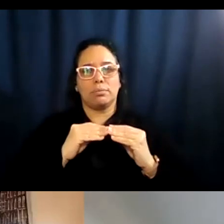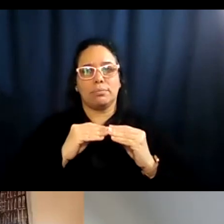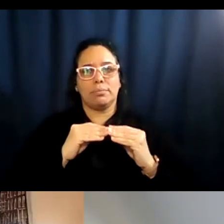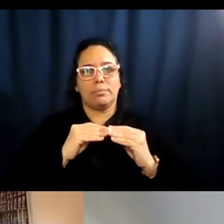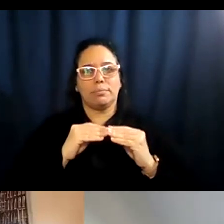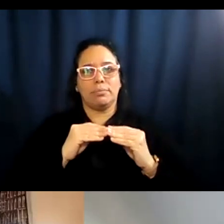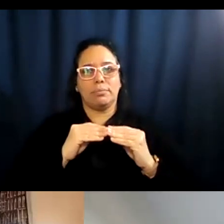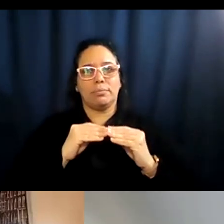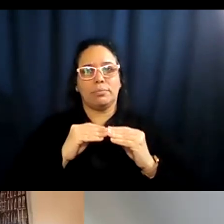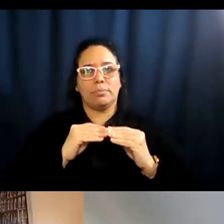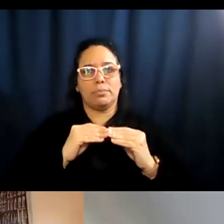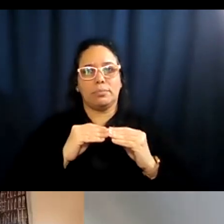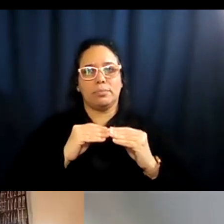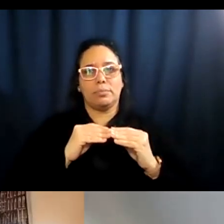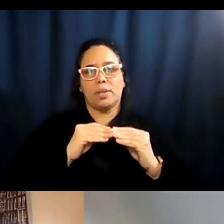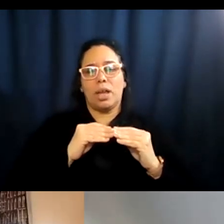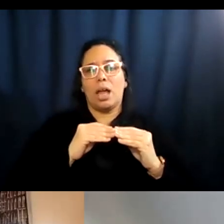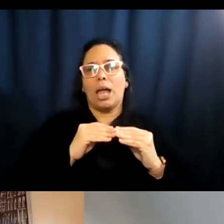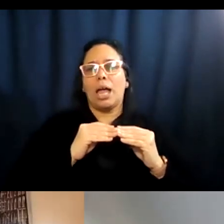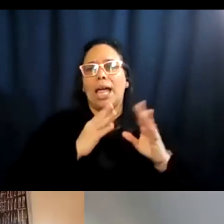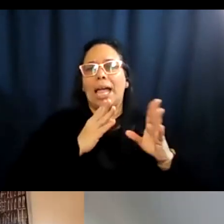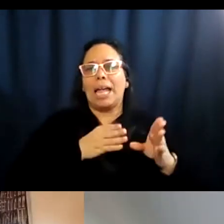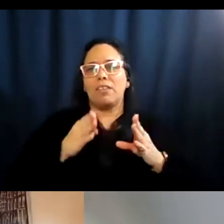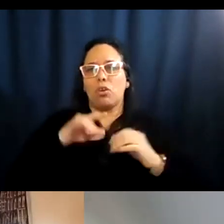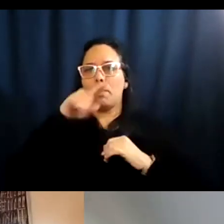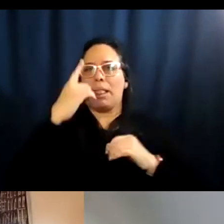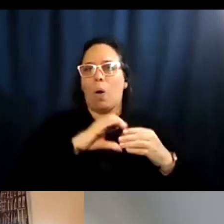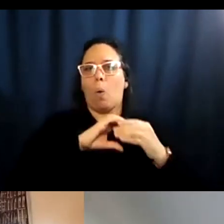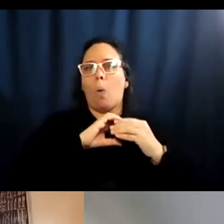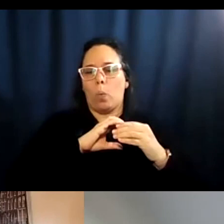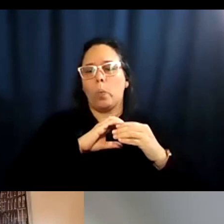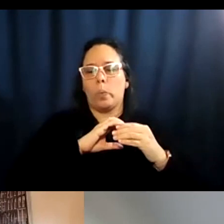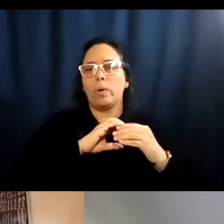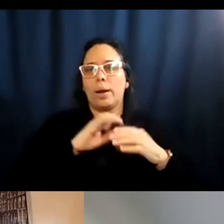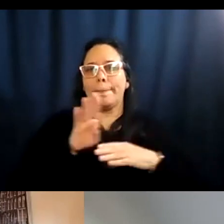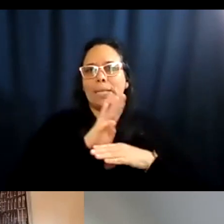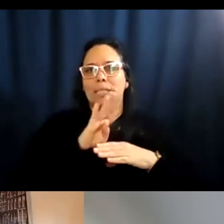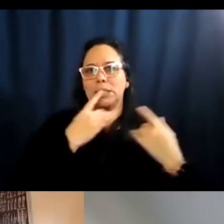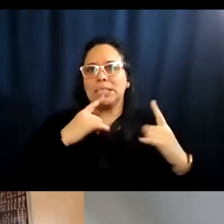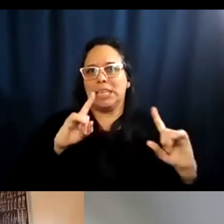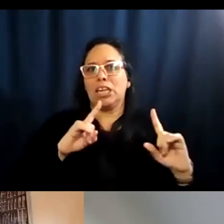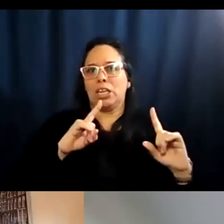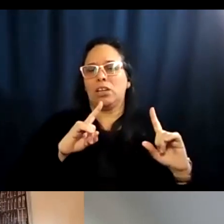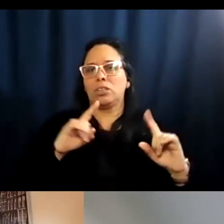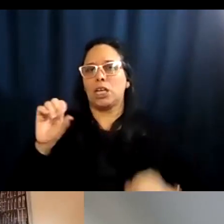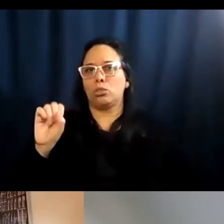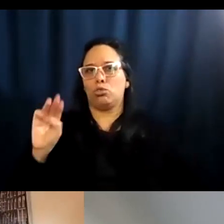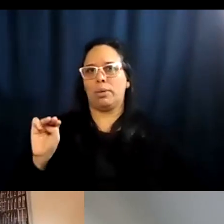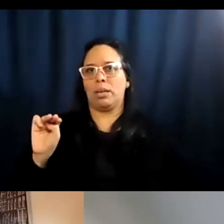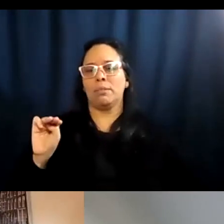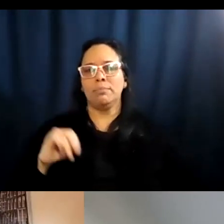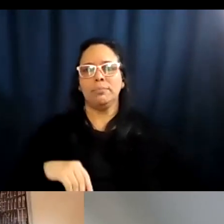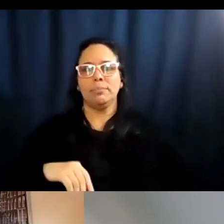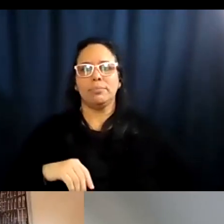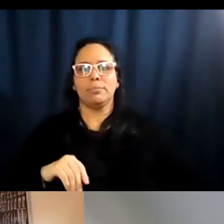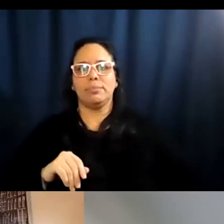small individual Black-owned businesses succeeding through platforms on social media. I think that's a big step. And